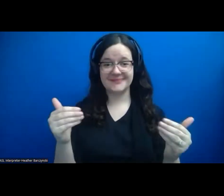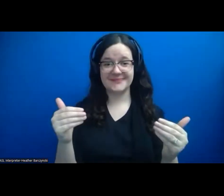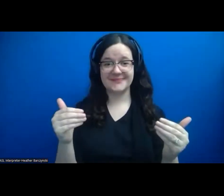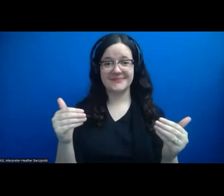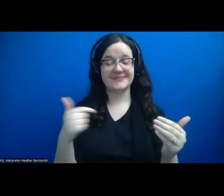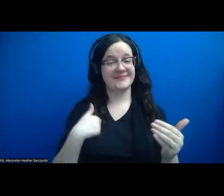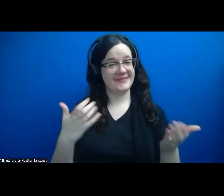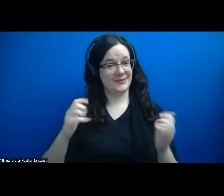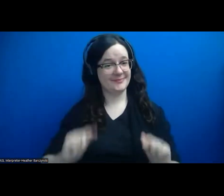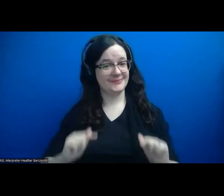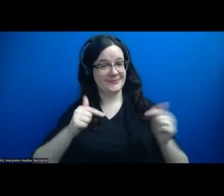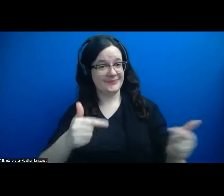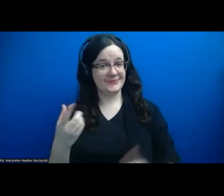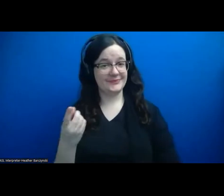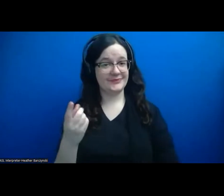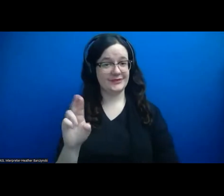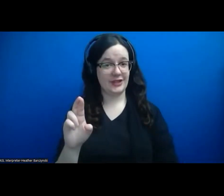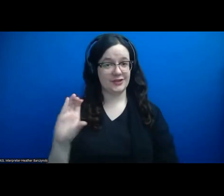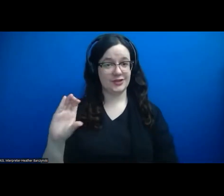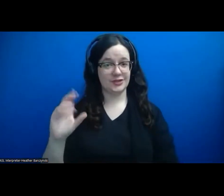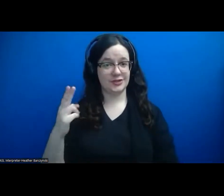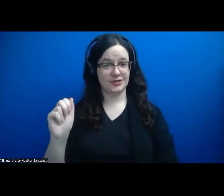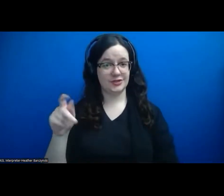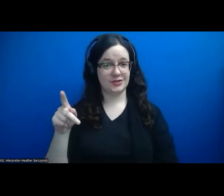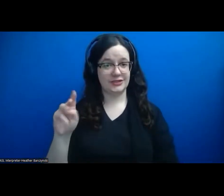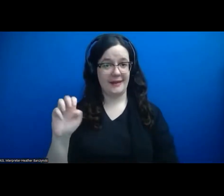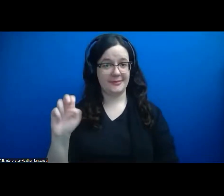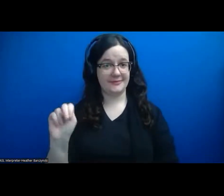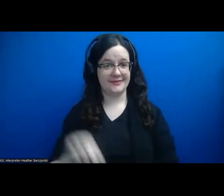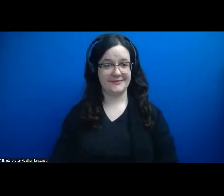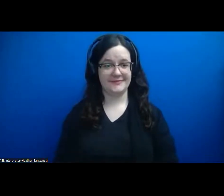hand it over to Dr. Chapman.